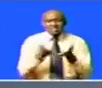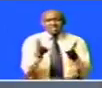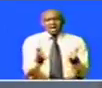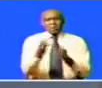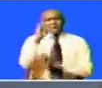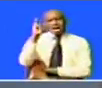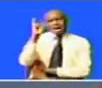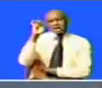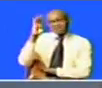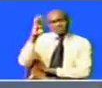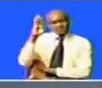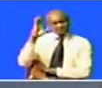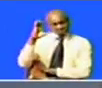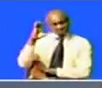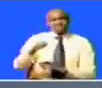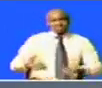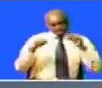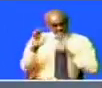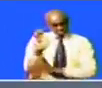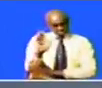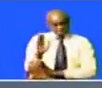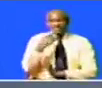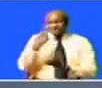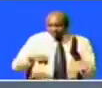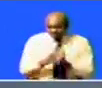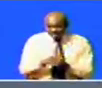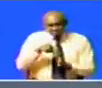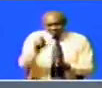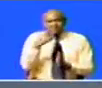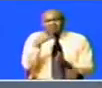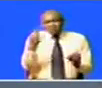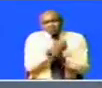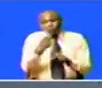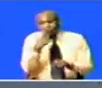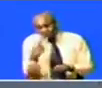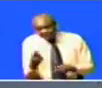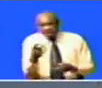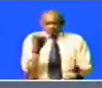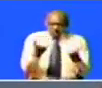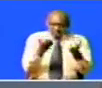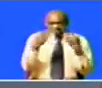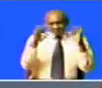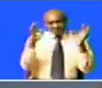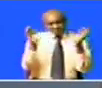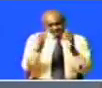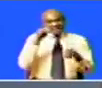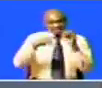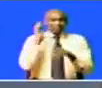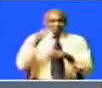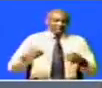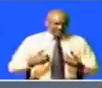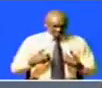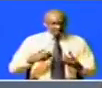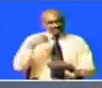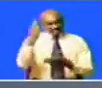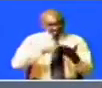Independent Electoral and Boundaries Commission Chairman Wafula Chebukati now says he cannot guarantee free, fair and credible elections in